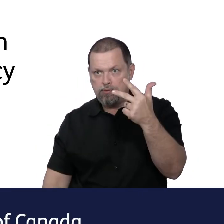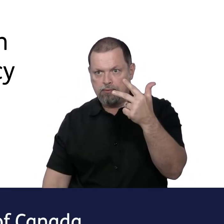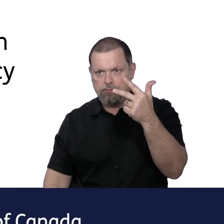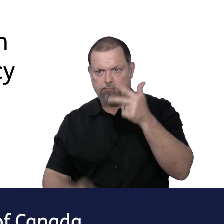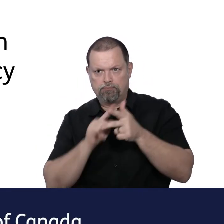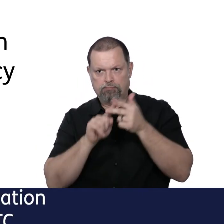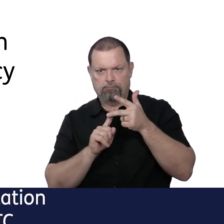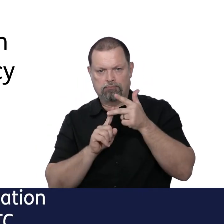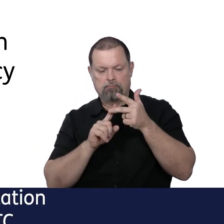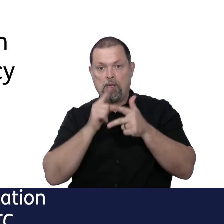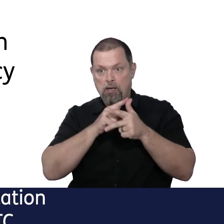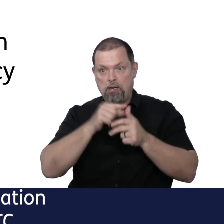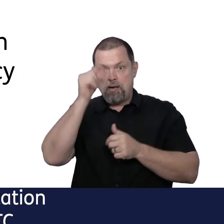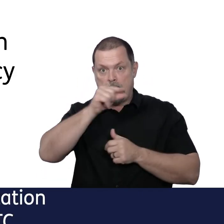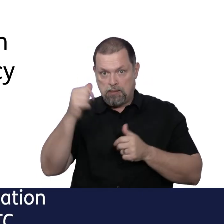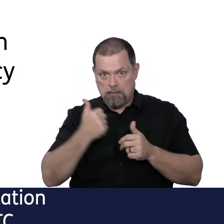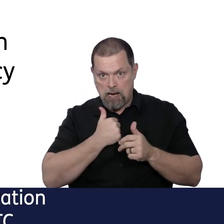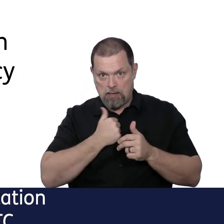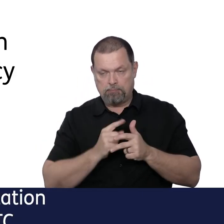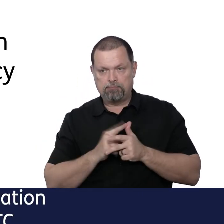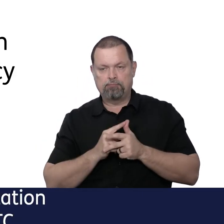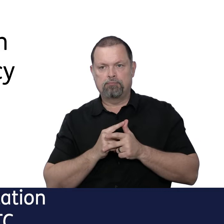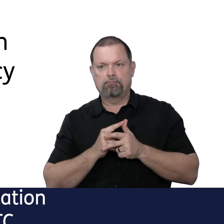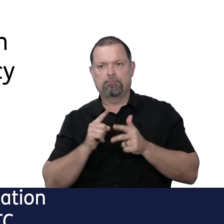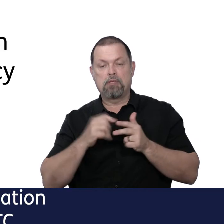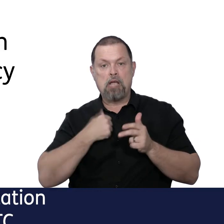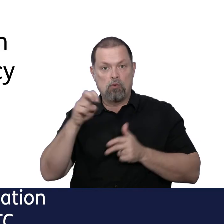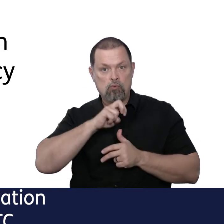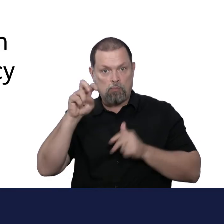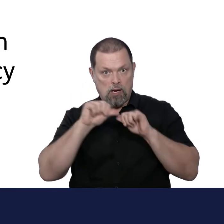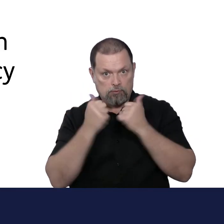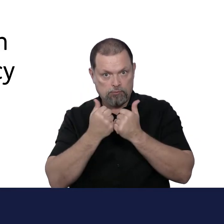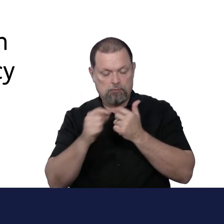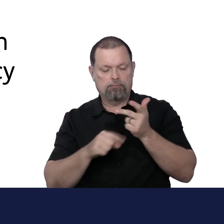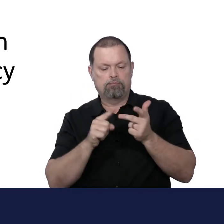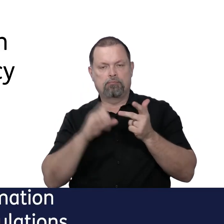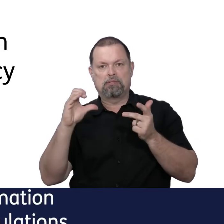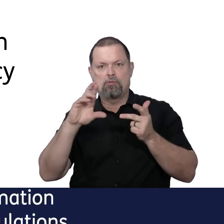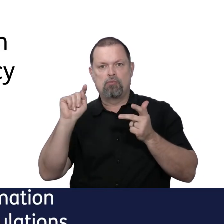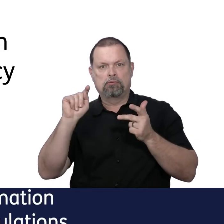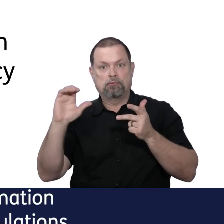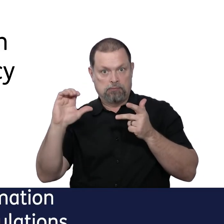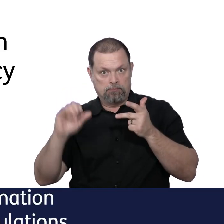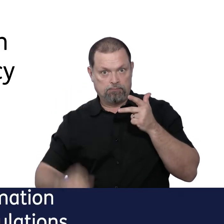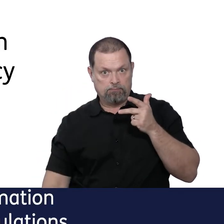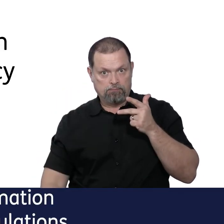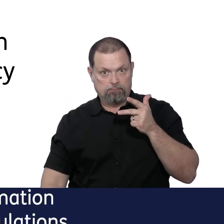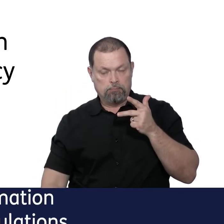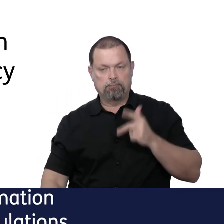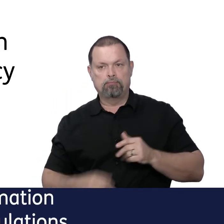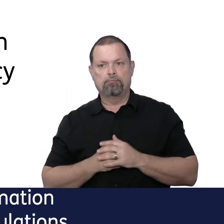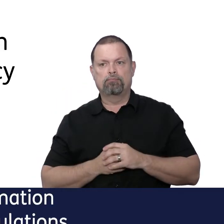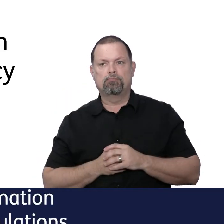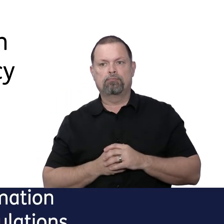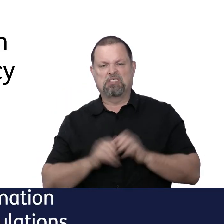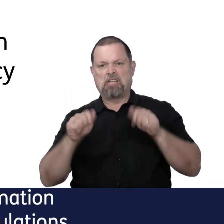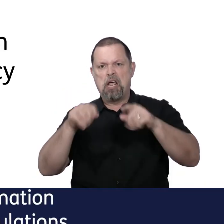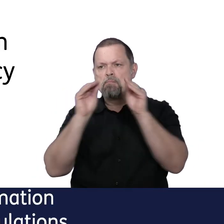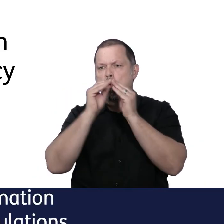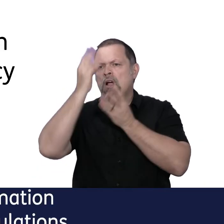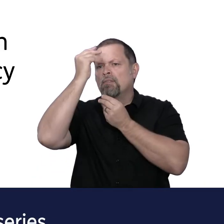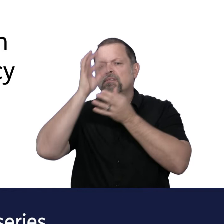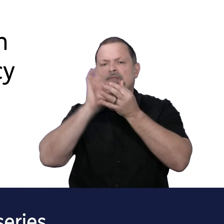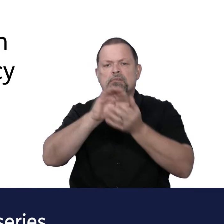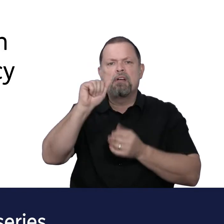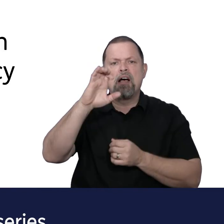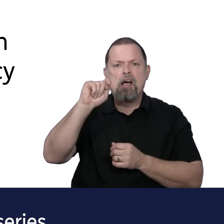of Canada, the Canadian Transportation Agency, and the CRTC. You can find more information about the Act and its